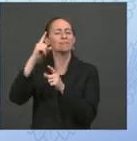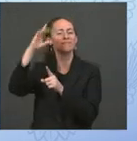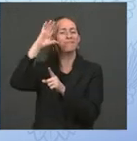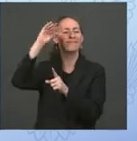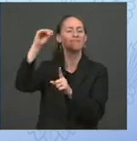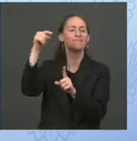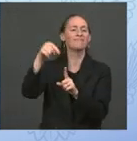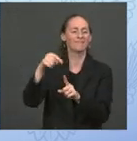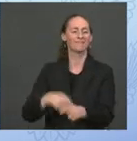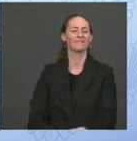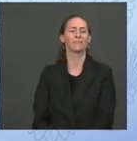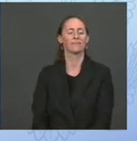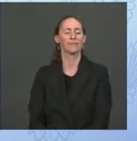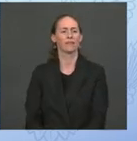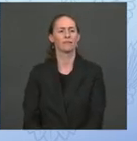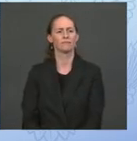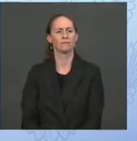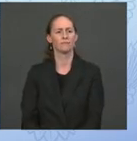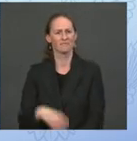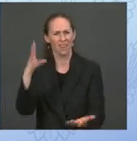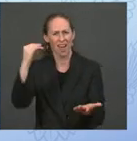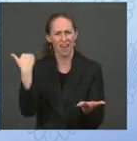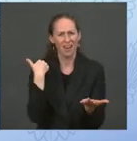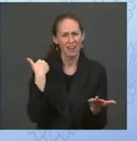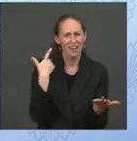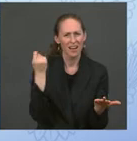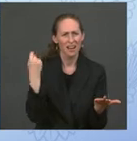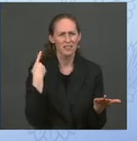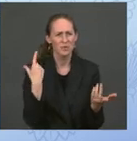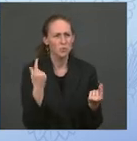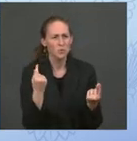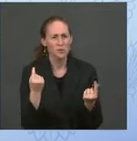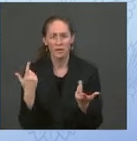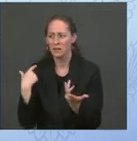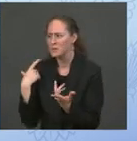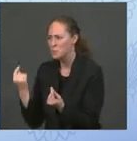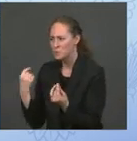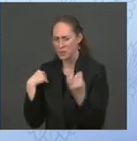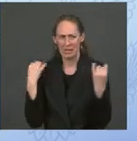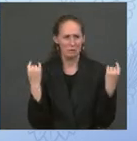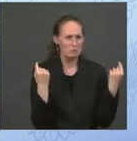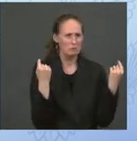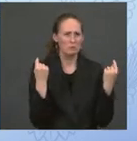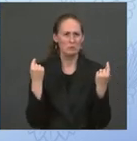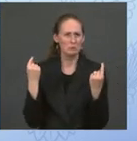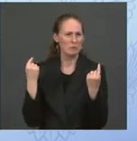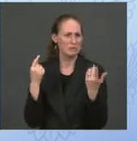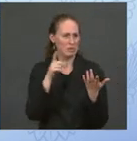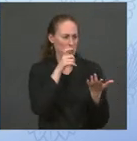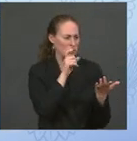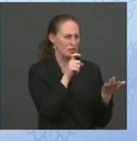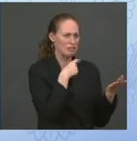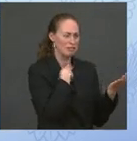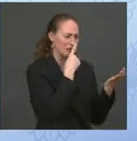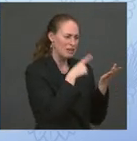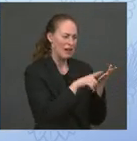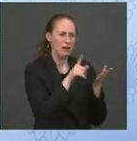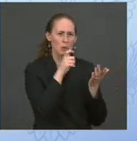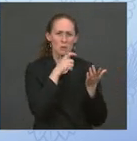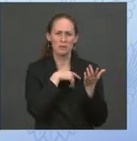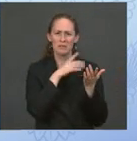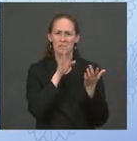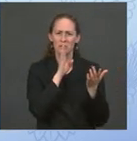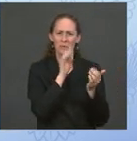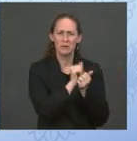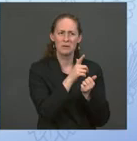in God's name am I going to do? This is crazy. And so I'm thinking, who am I going to talk to? True story. And the next